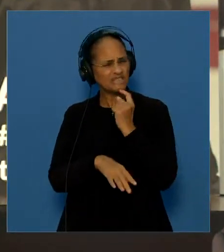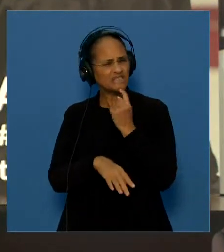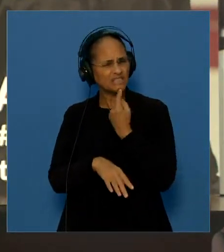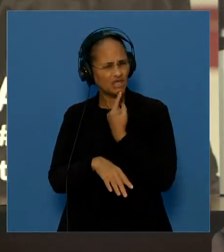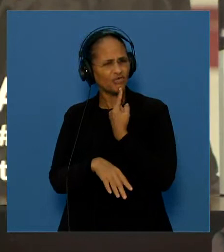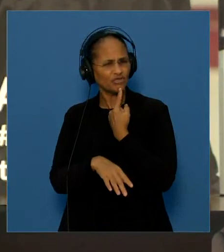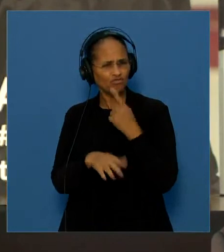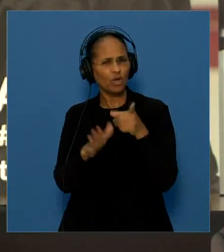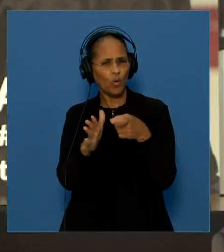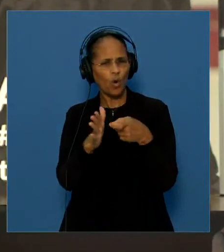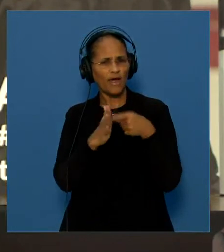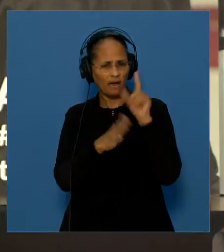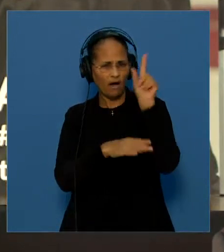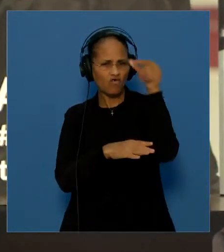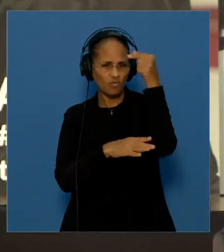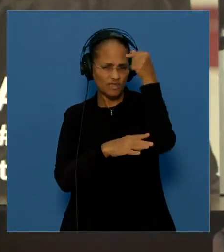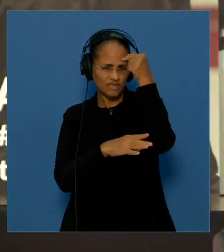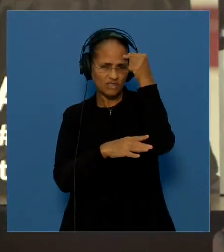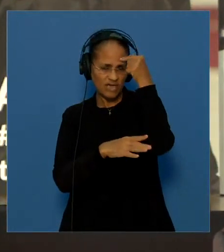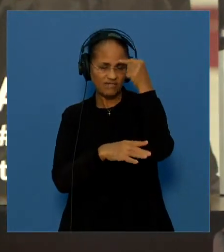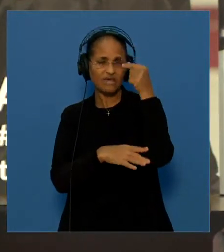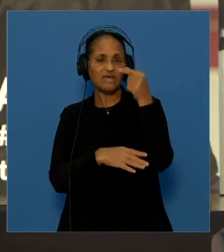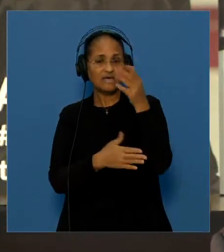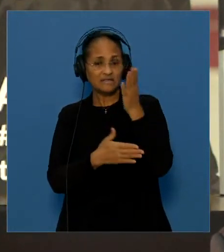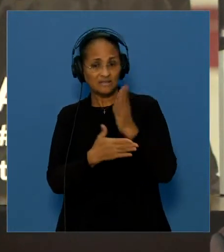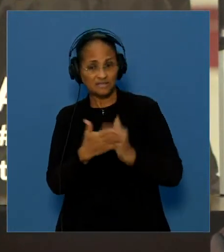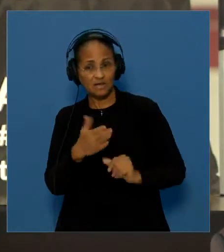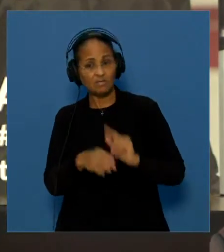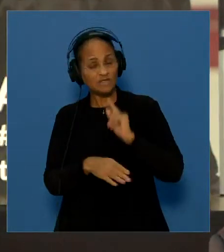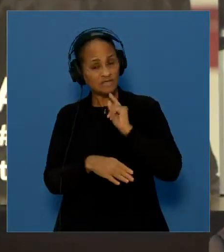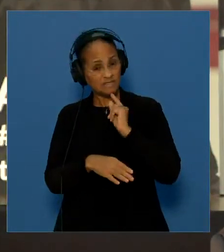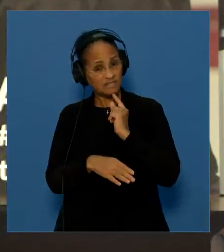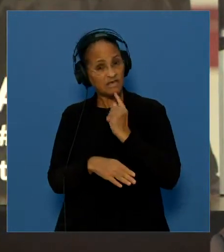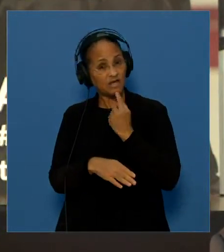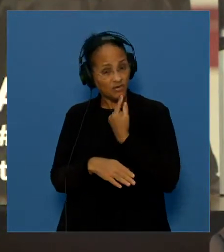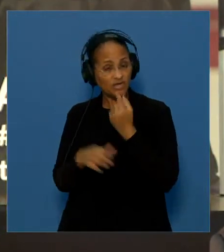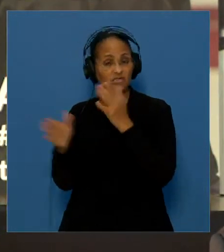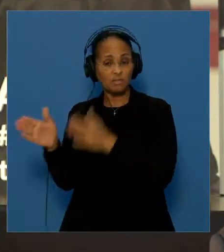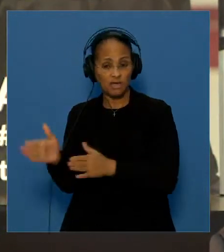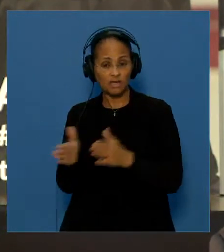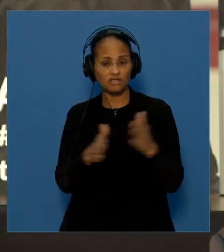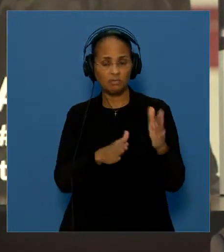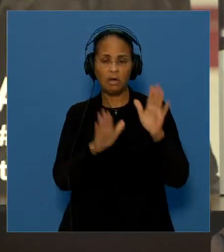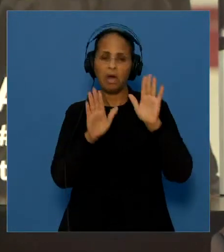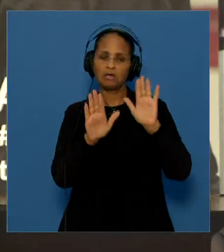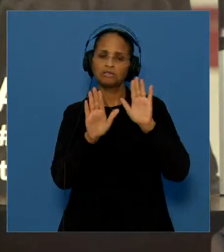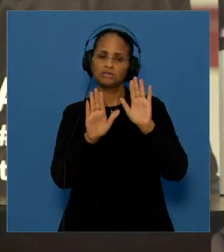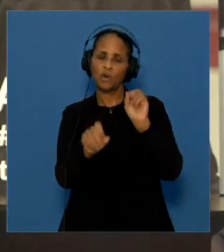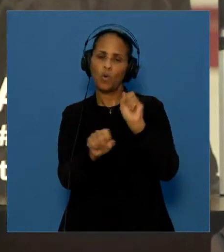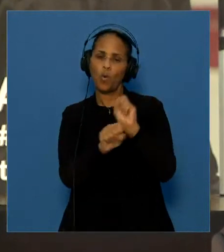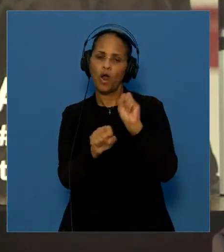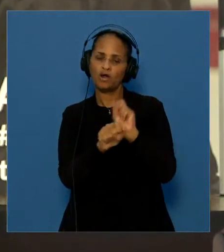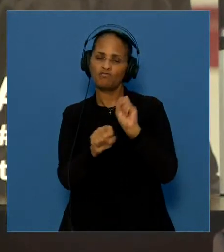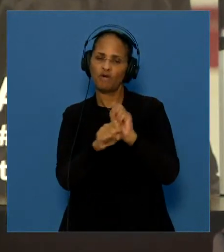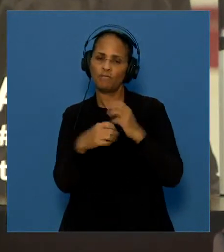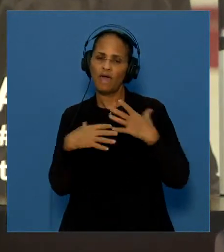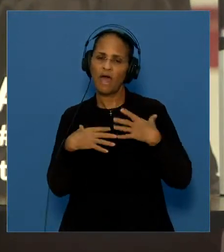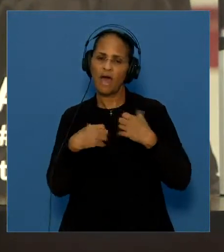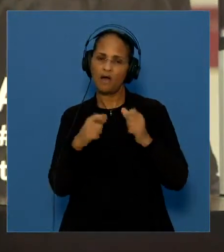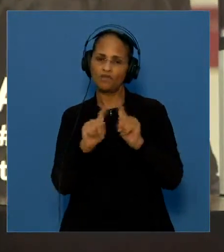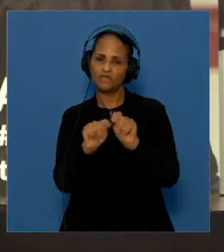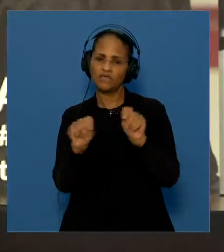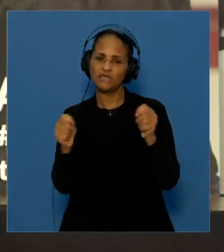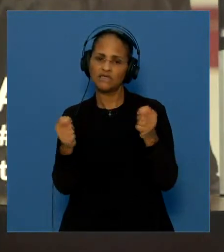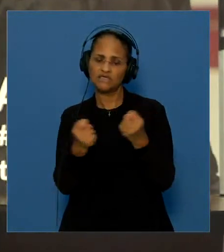which required the government to take some aggressive steps. But through the excellent work of the Ministry of Health teams and everyone involved, we